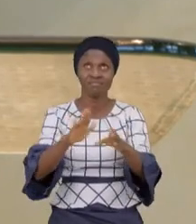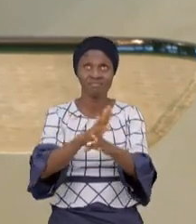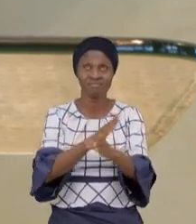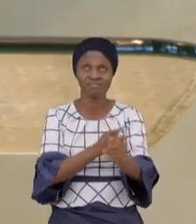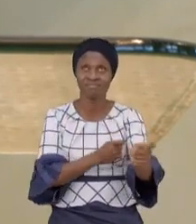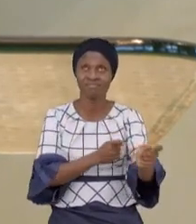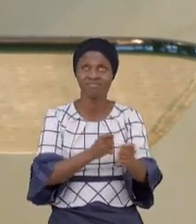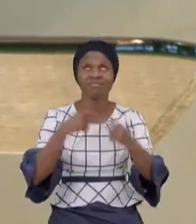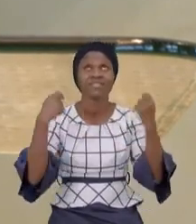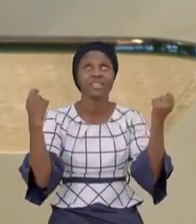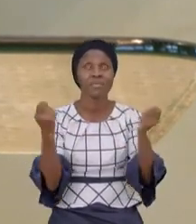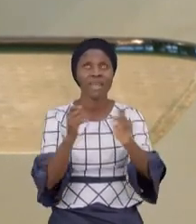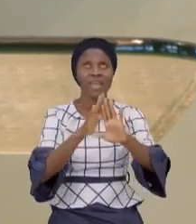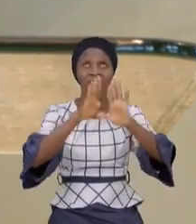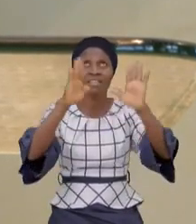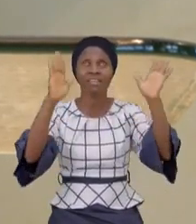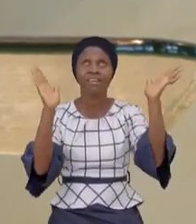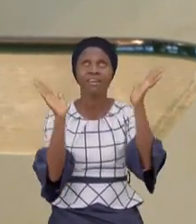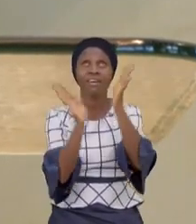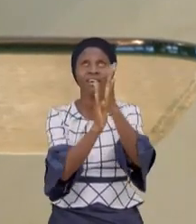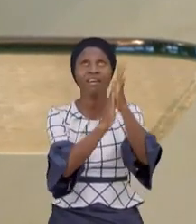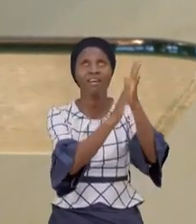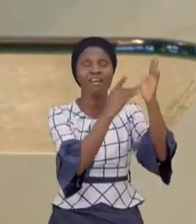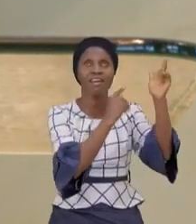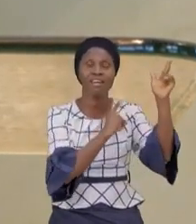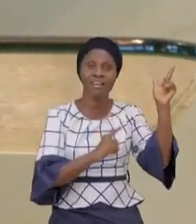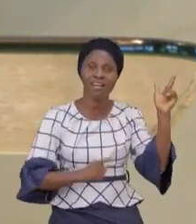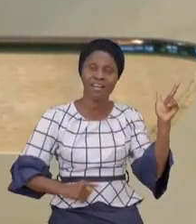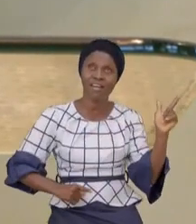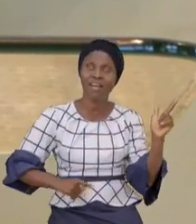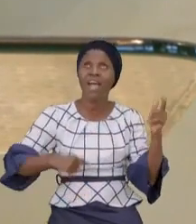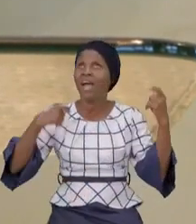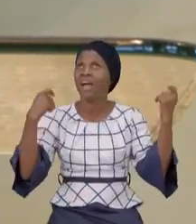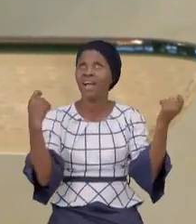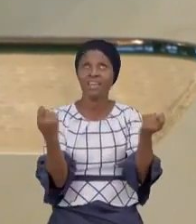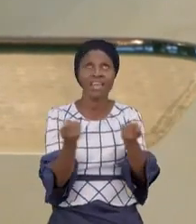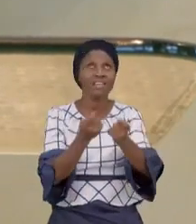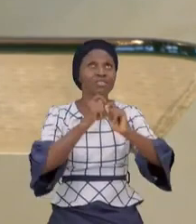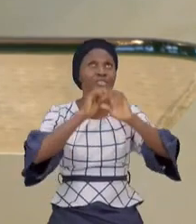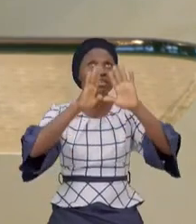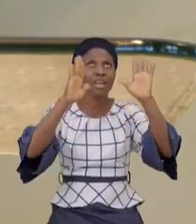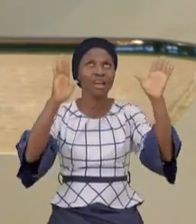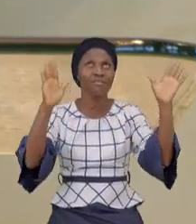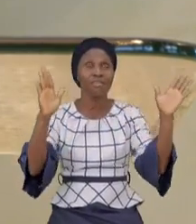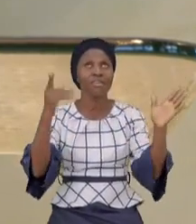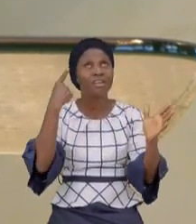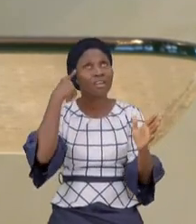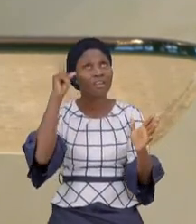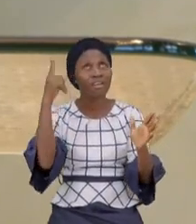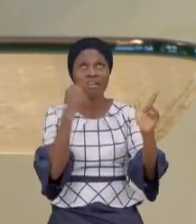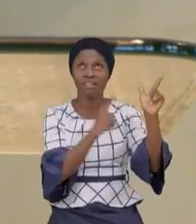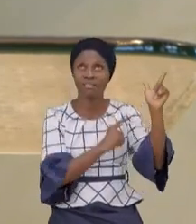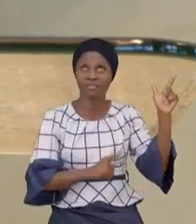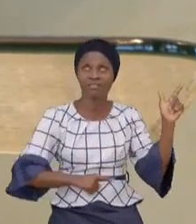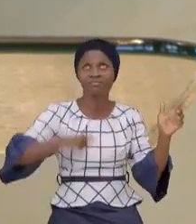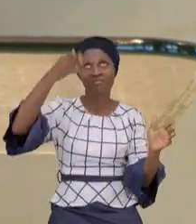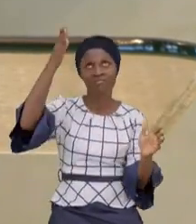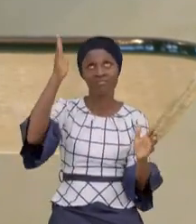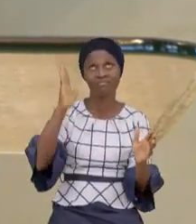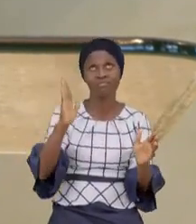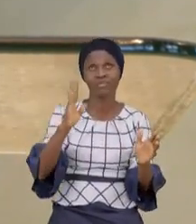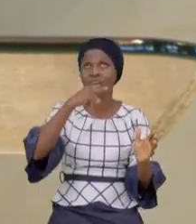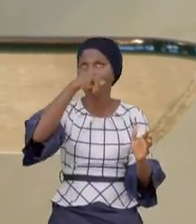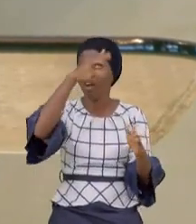Hallelujah, hallelujah, praise the Lord. Hallelujah for the Lord